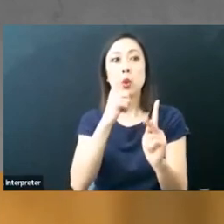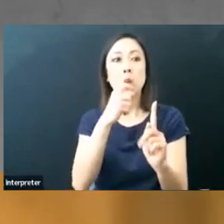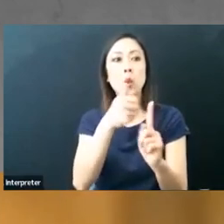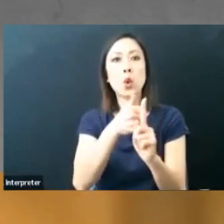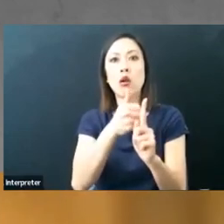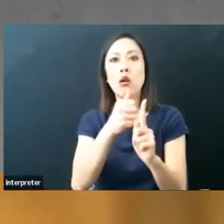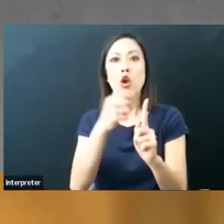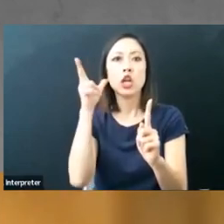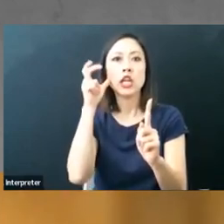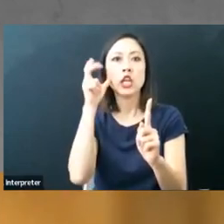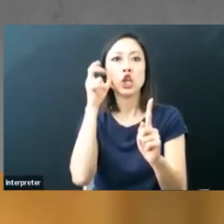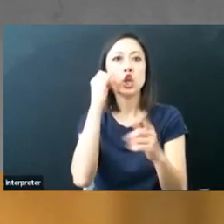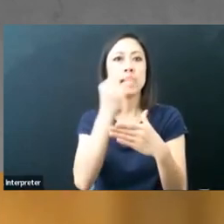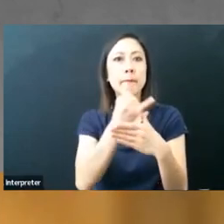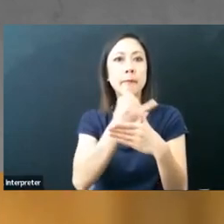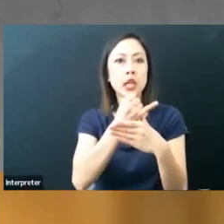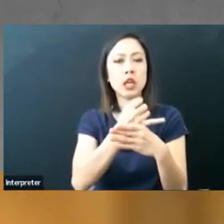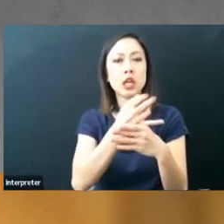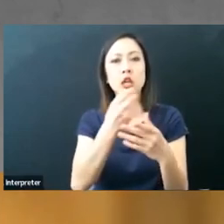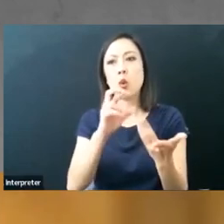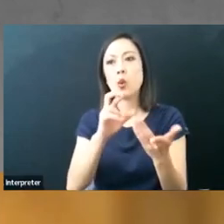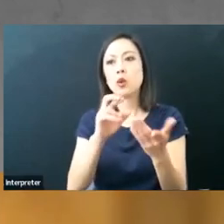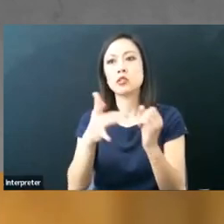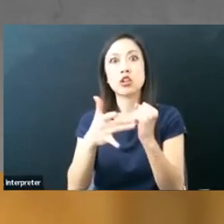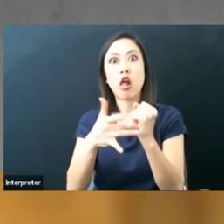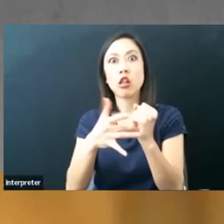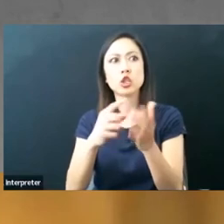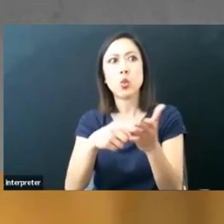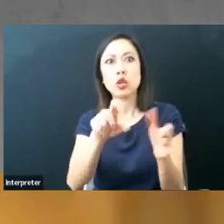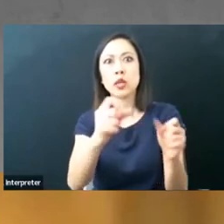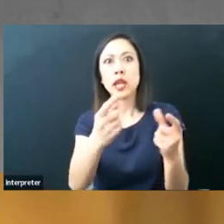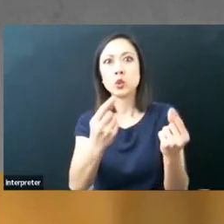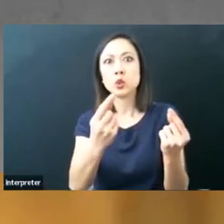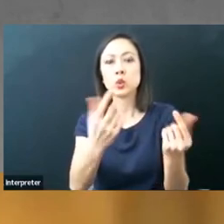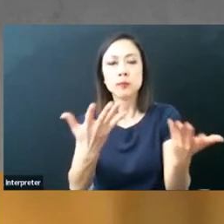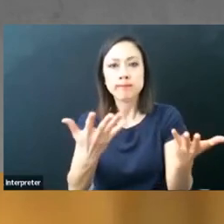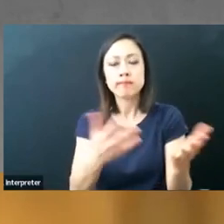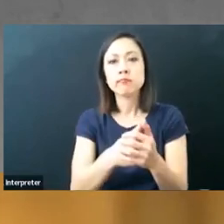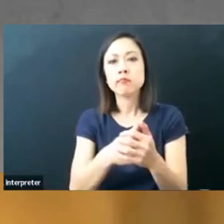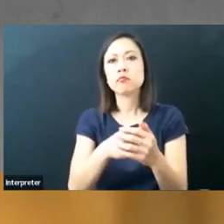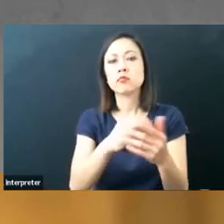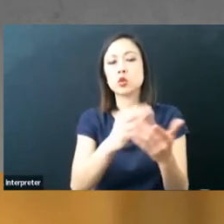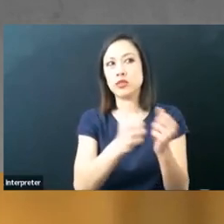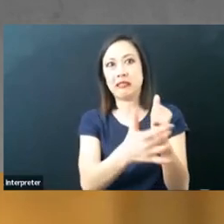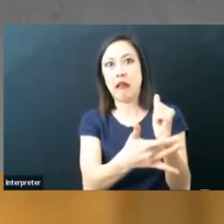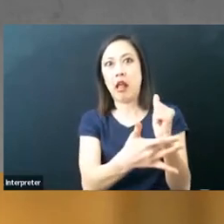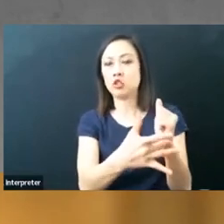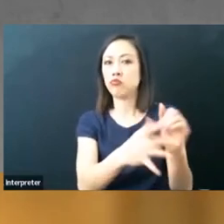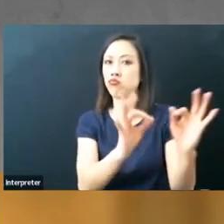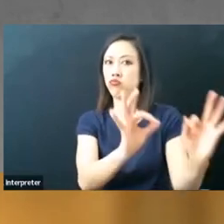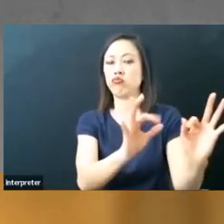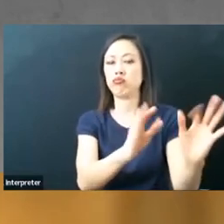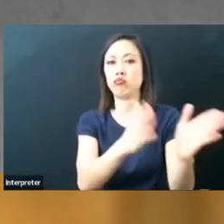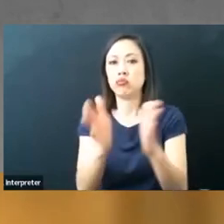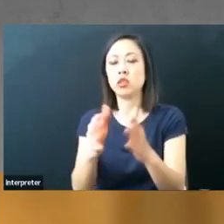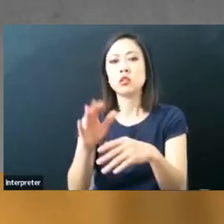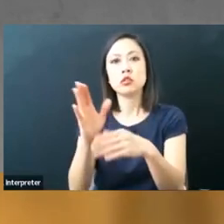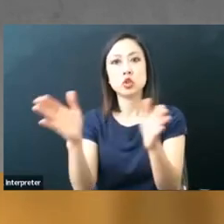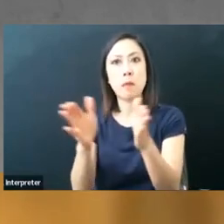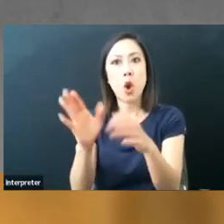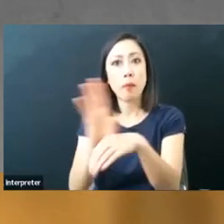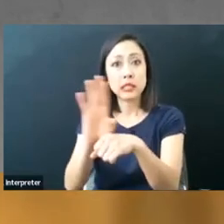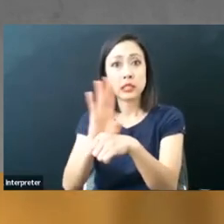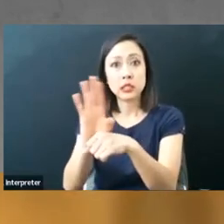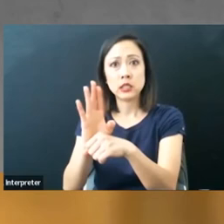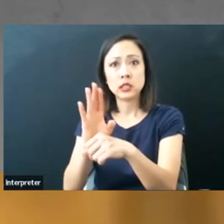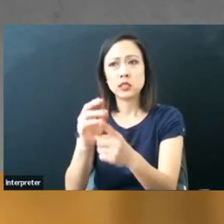and what technology can do. Small, medium businesses, how we can help small, medium businesses. You know, as I mentioned, 1 in 3 said they would have